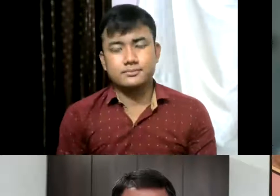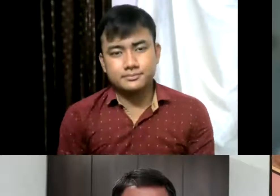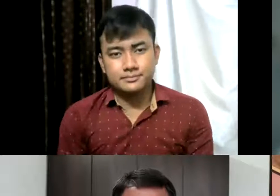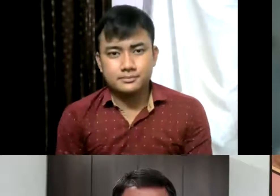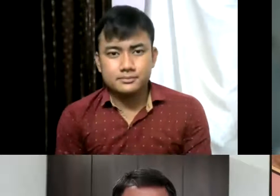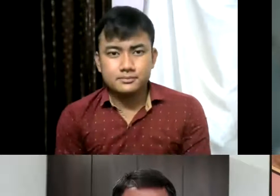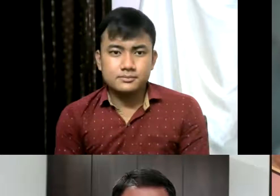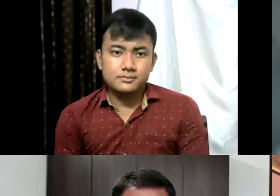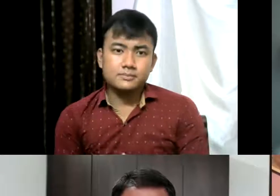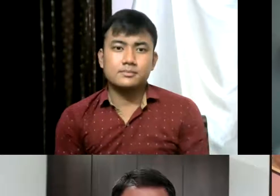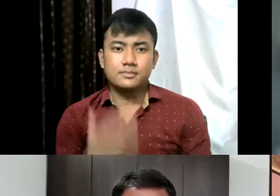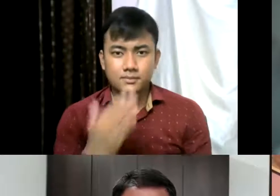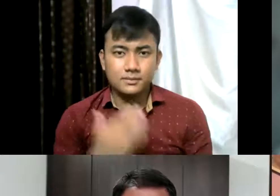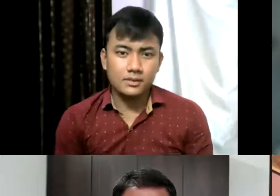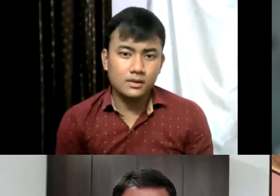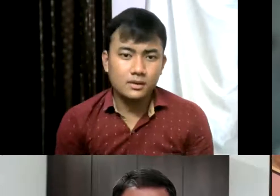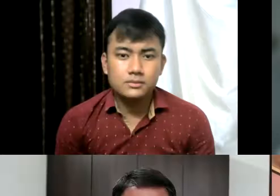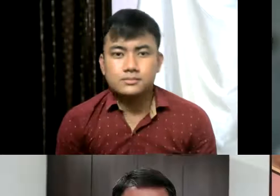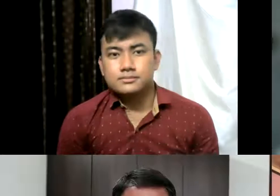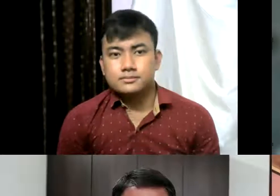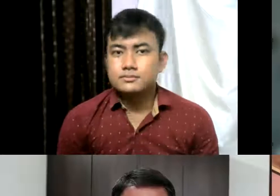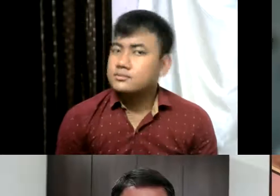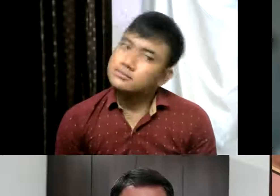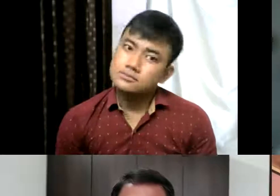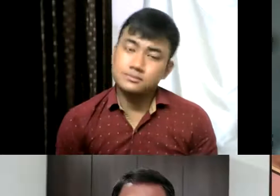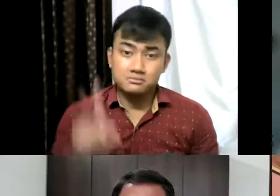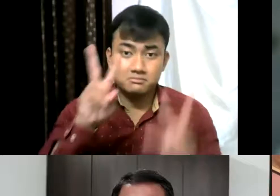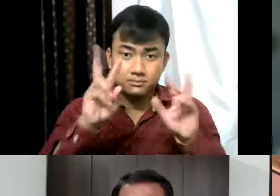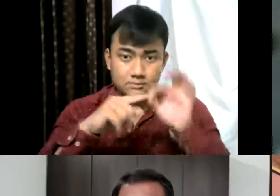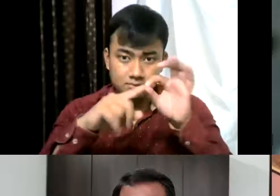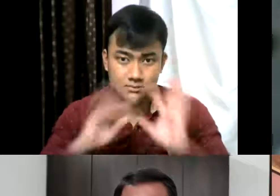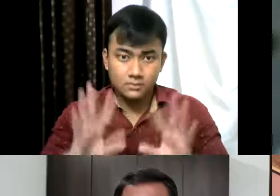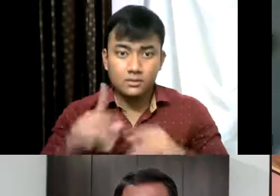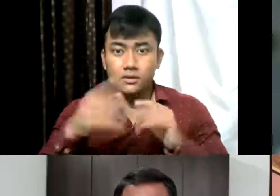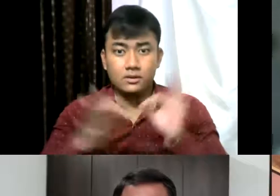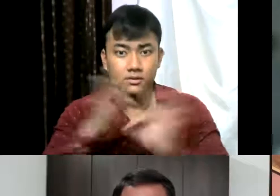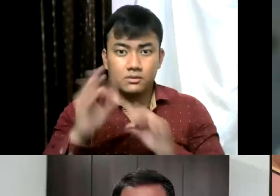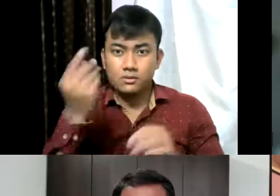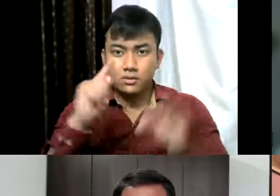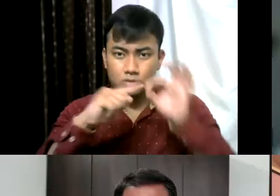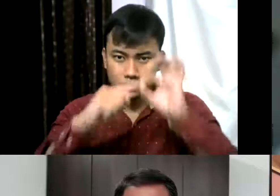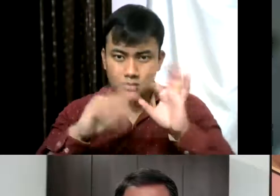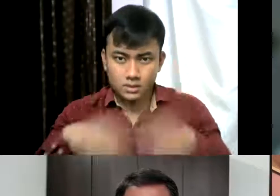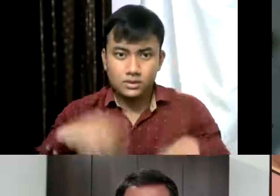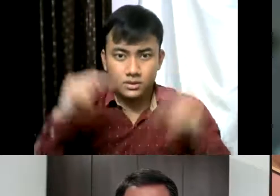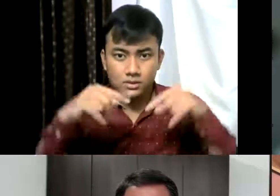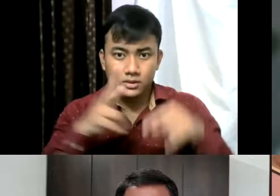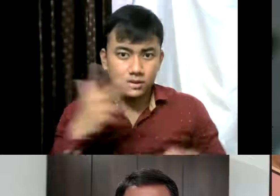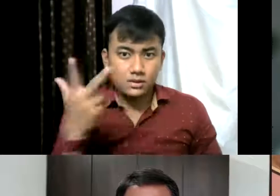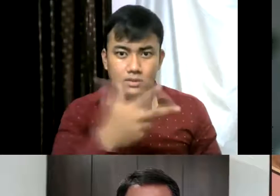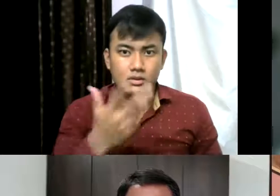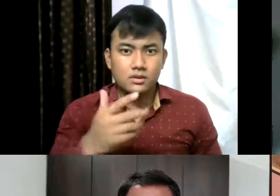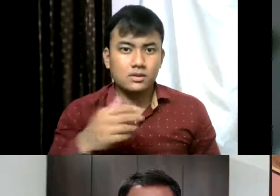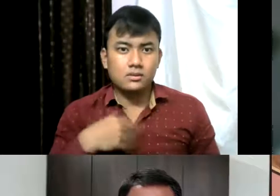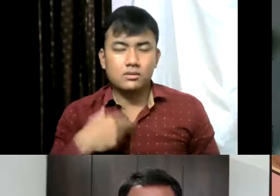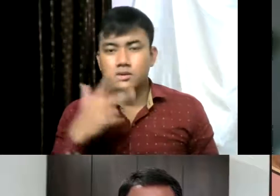Thank you, Dhiren. Actually, related to this question and what you were talking about, there we have one more question, which asks, borrowing from Christina